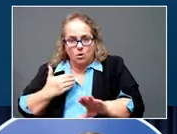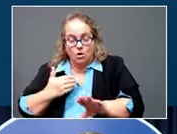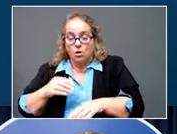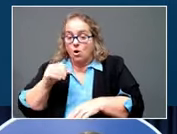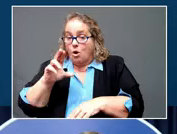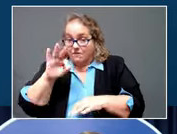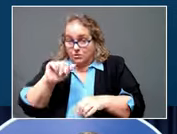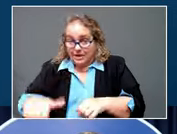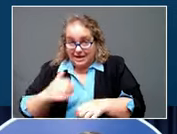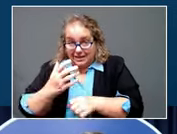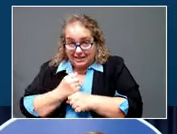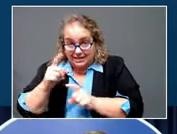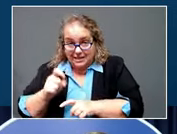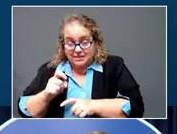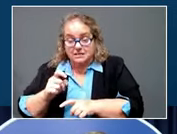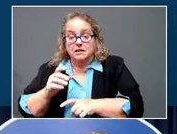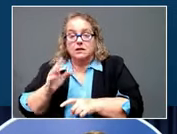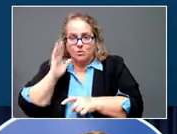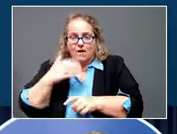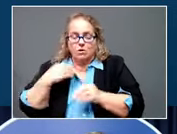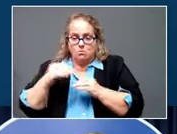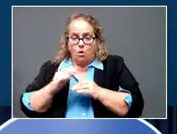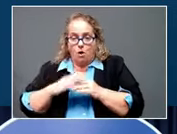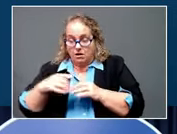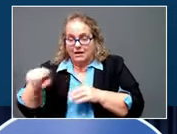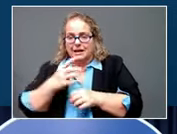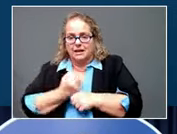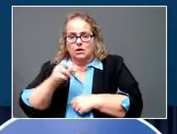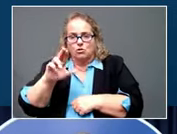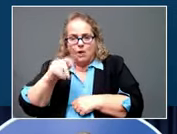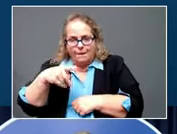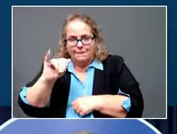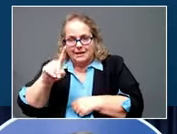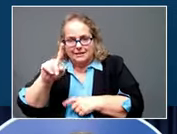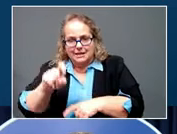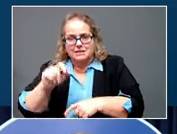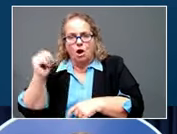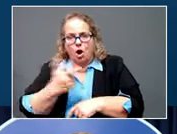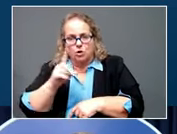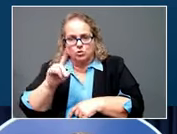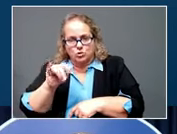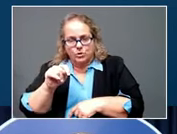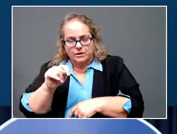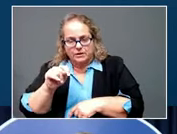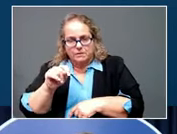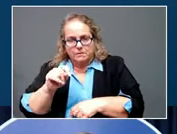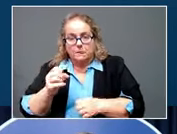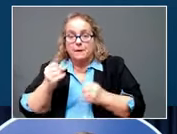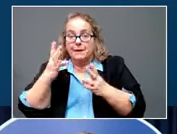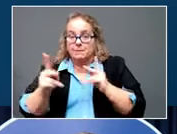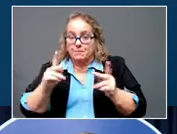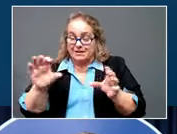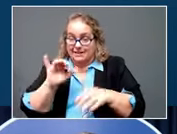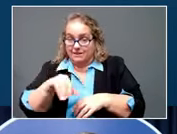and they're going to be more out on the market, get rapid tests and have everyone do them when they show up. A whole lot of people did this for Christmas. And I'm